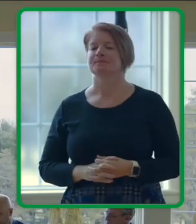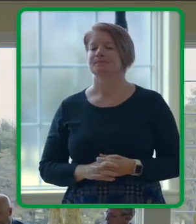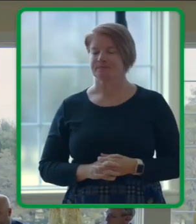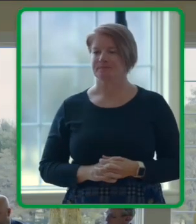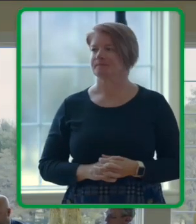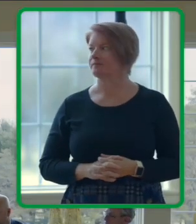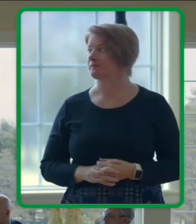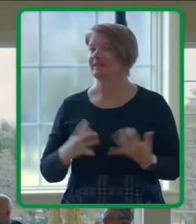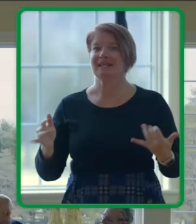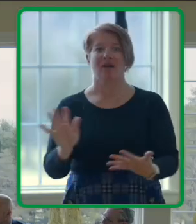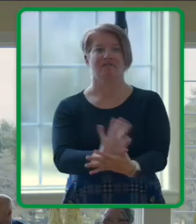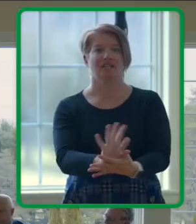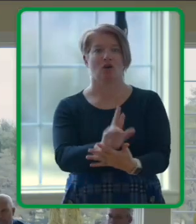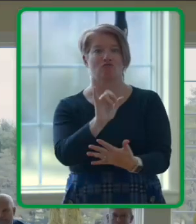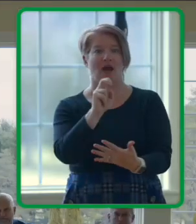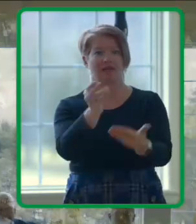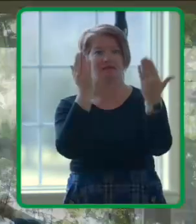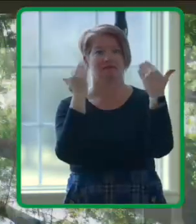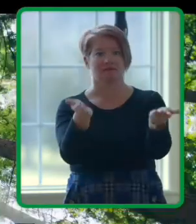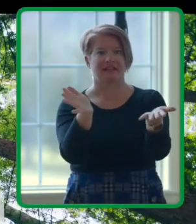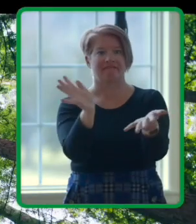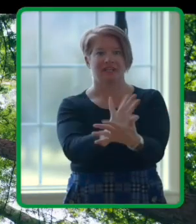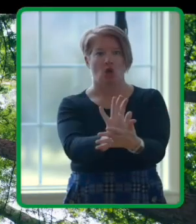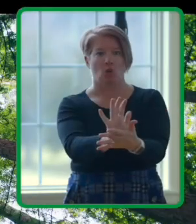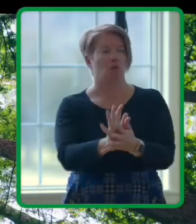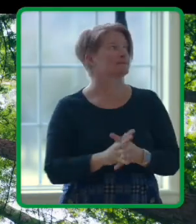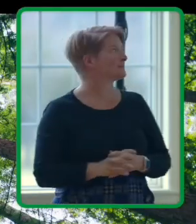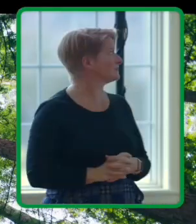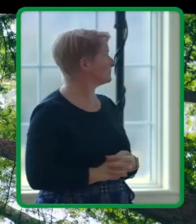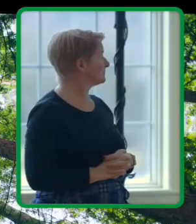let's queue up the video. Ryan, go for it.